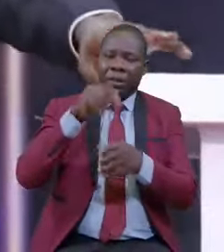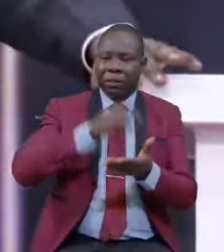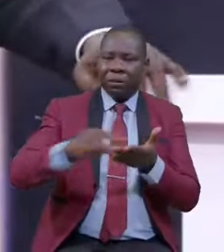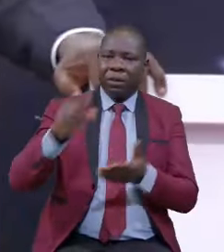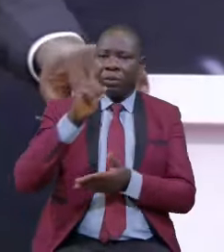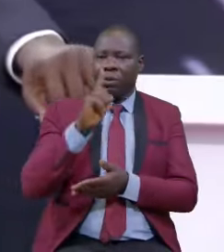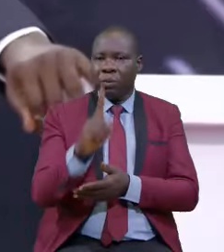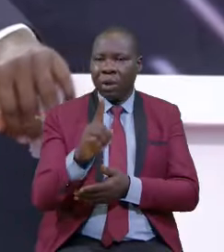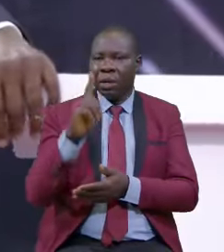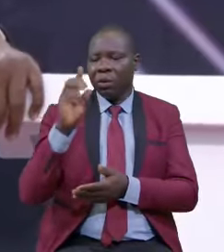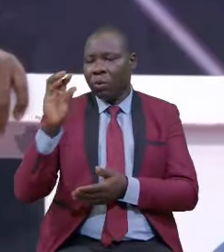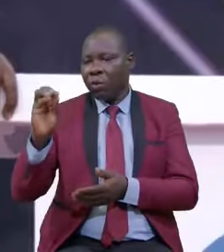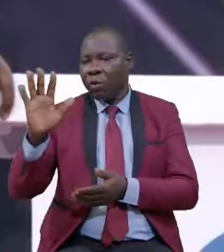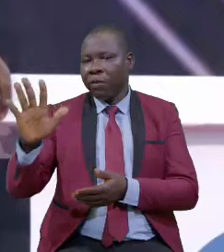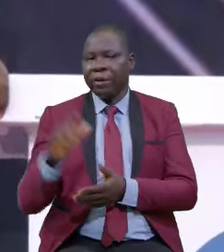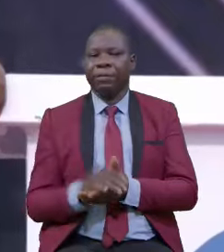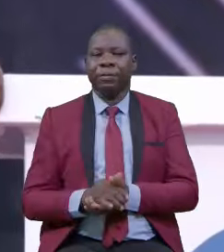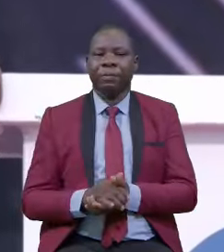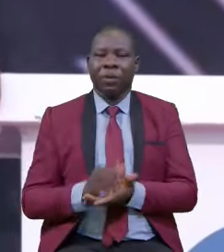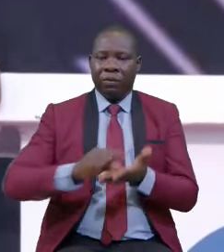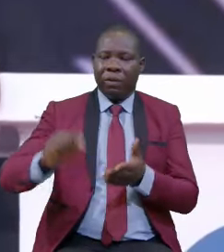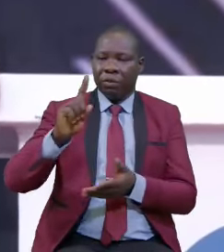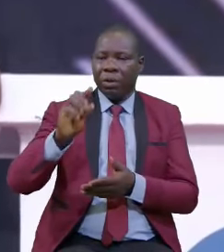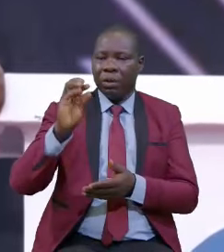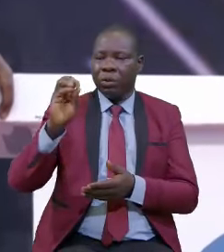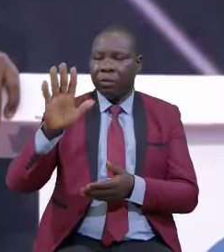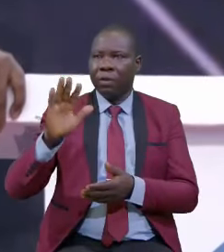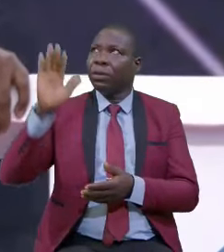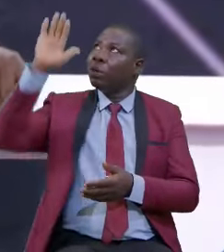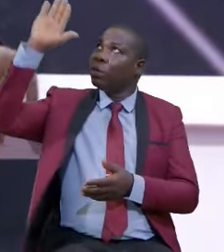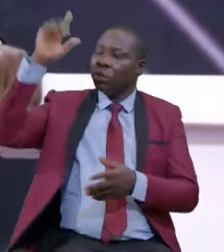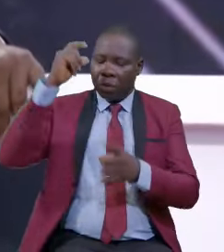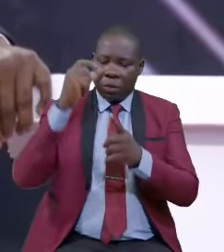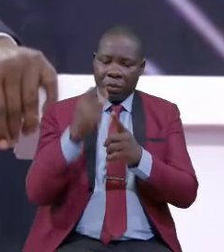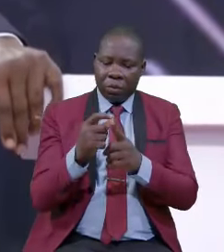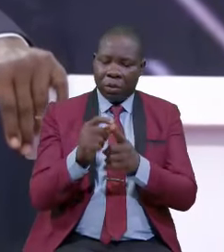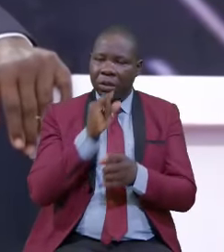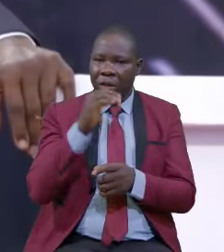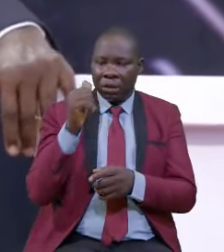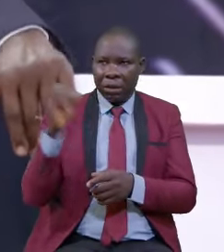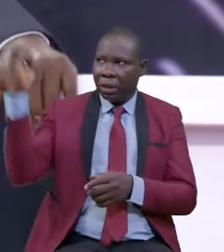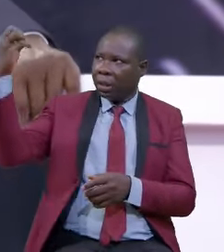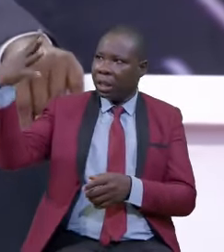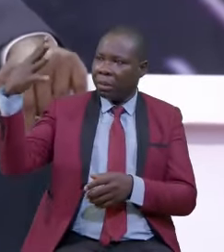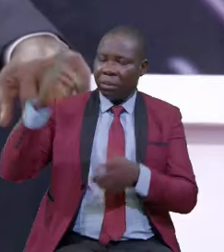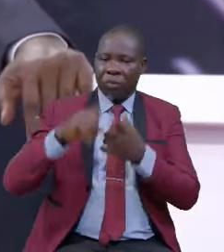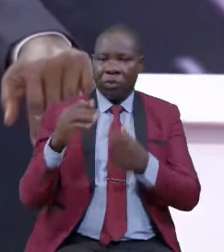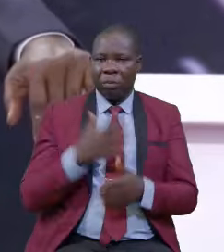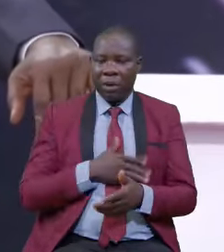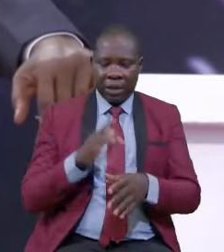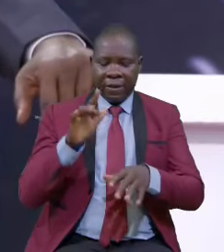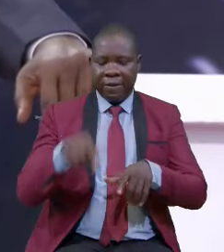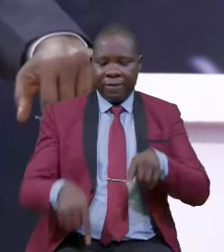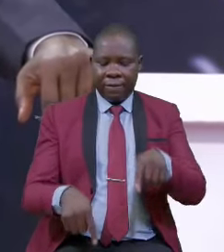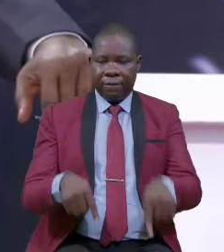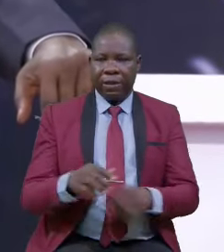105. In 105, thy word is a lamp unto my feet. You know, sometimes we keep